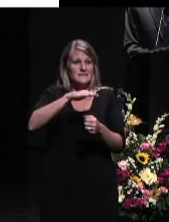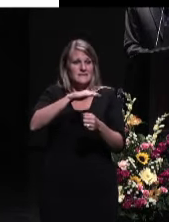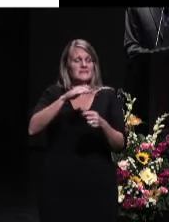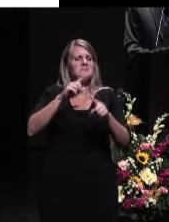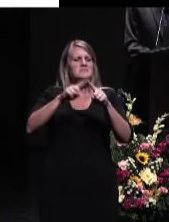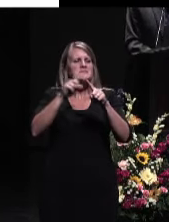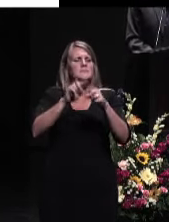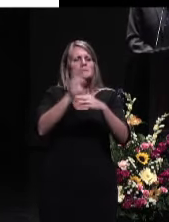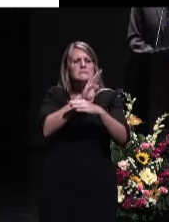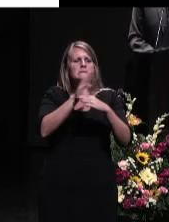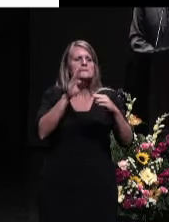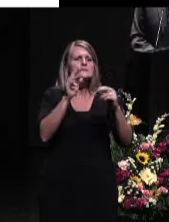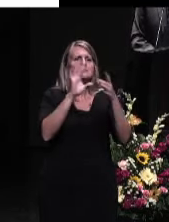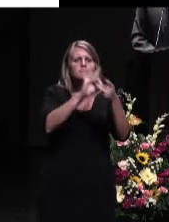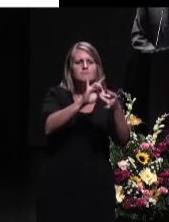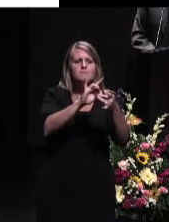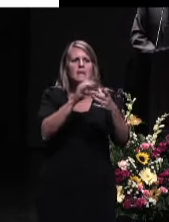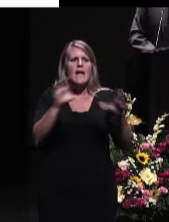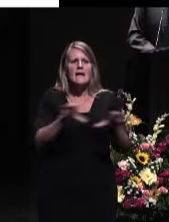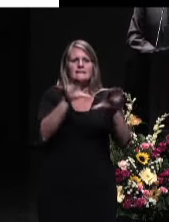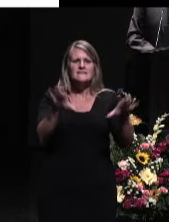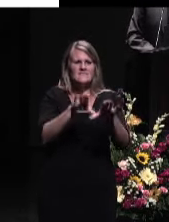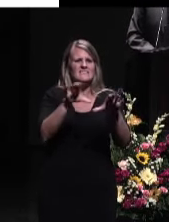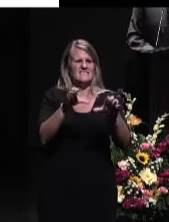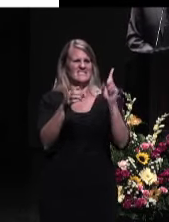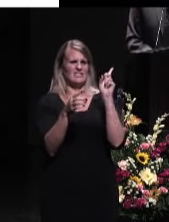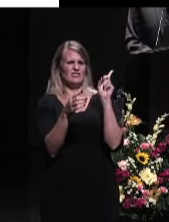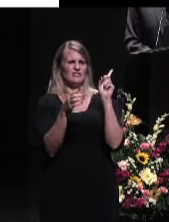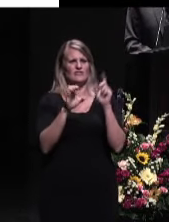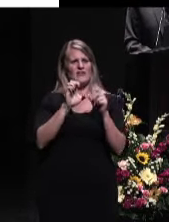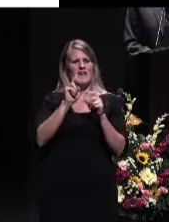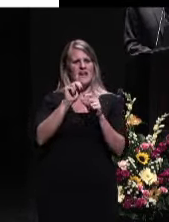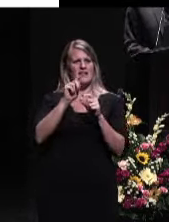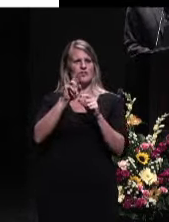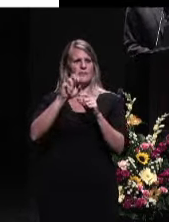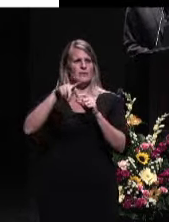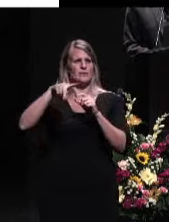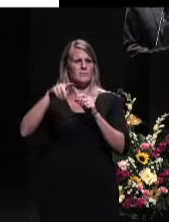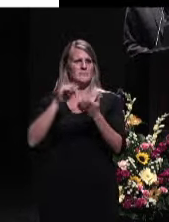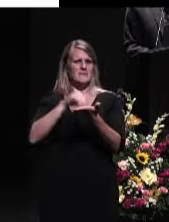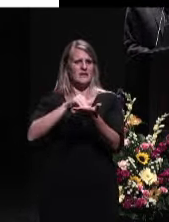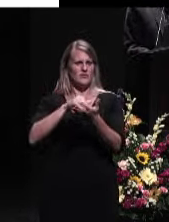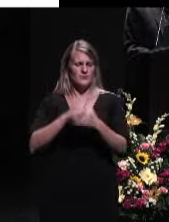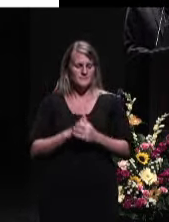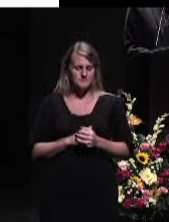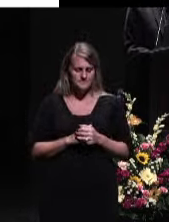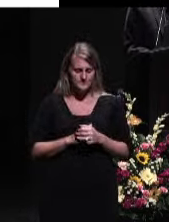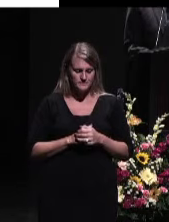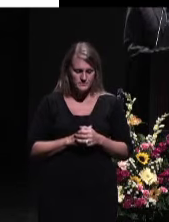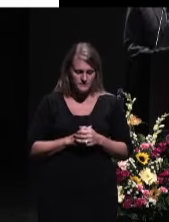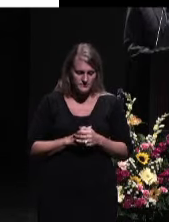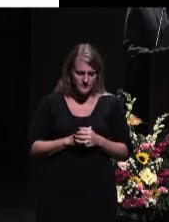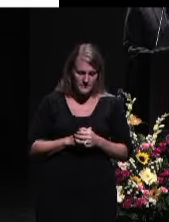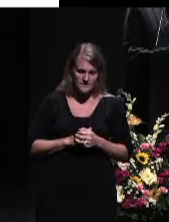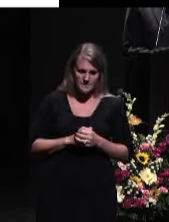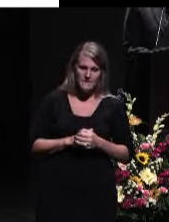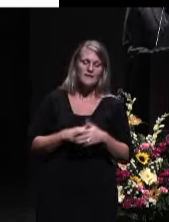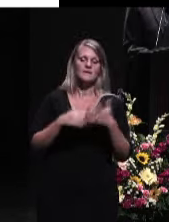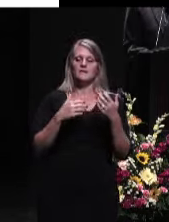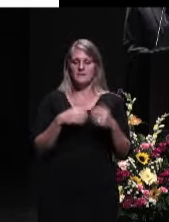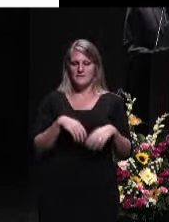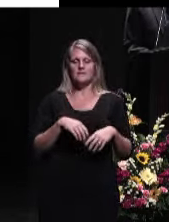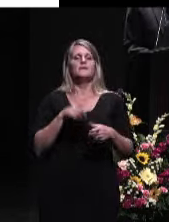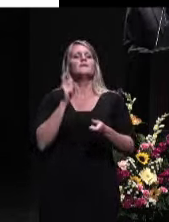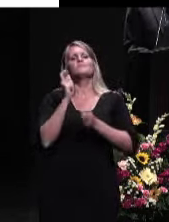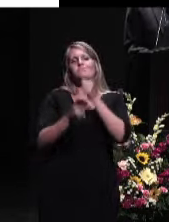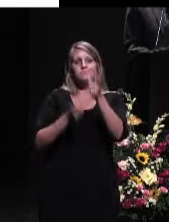activities. When we speak about endowments and philanthropic activities, on Thursday